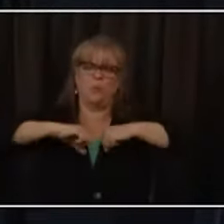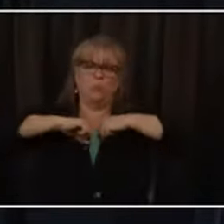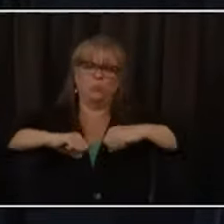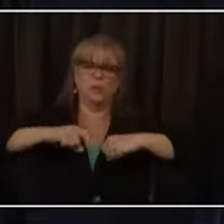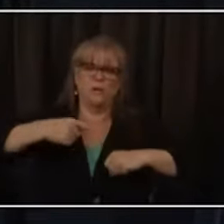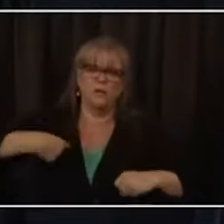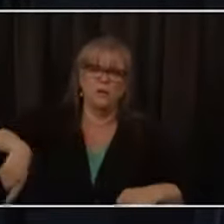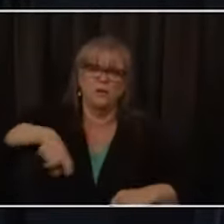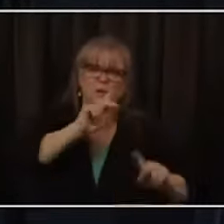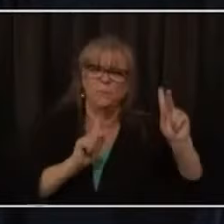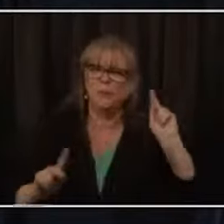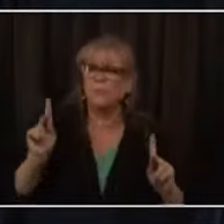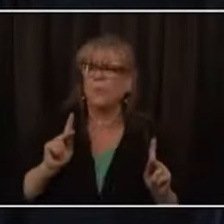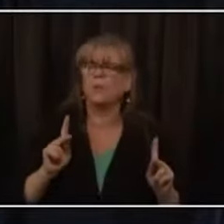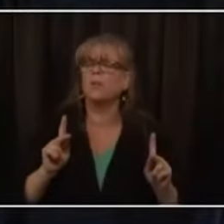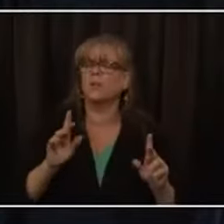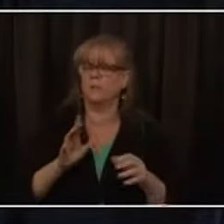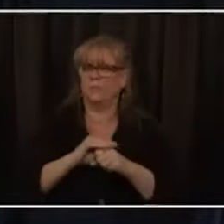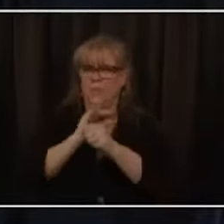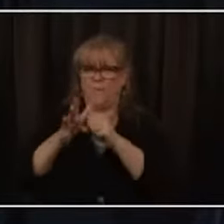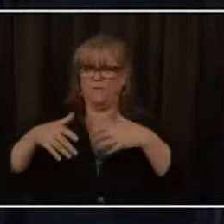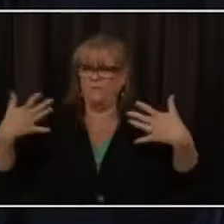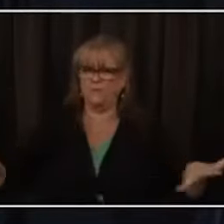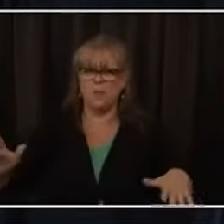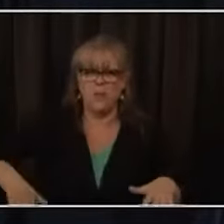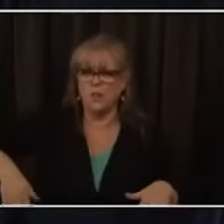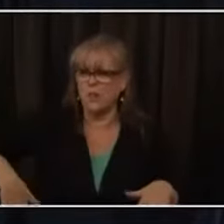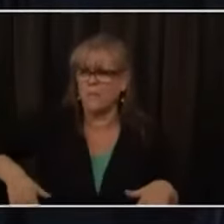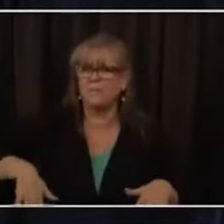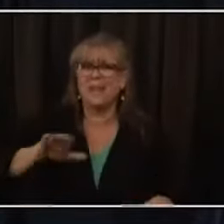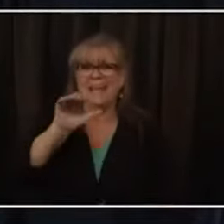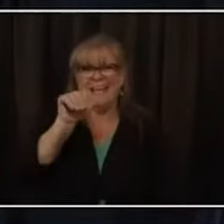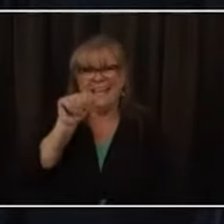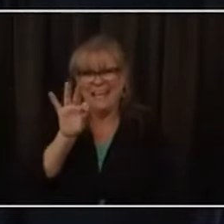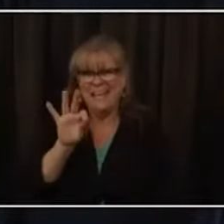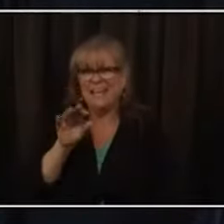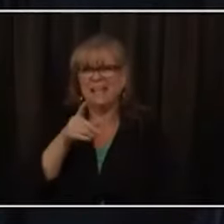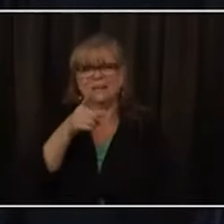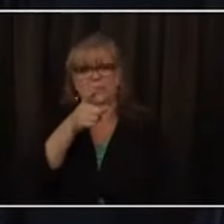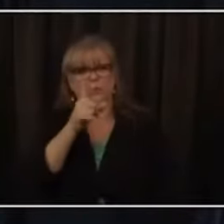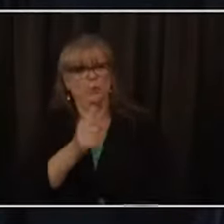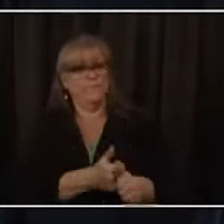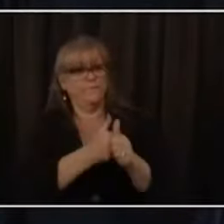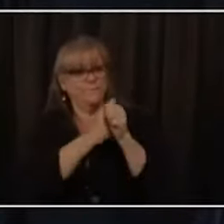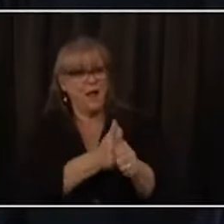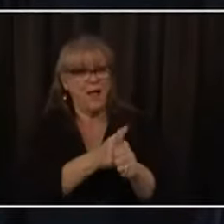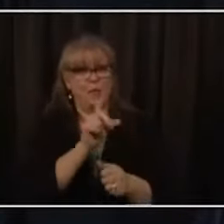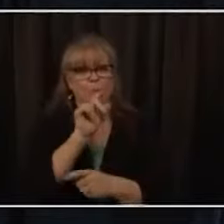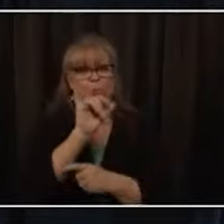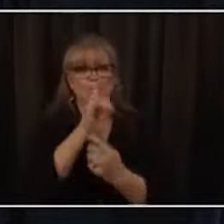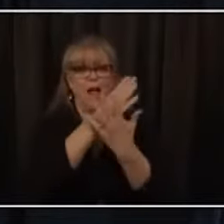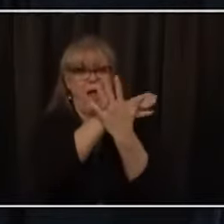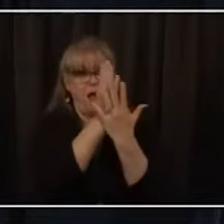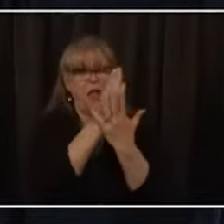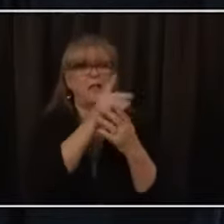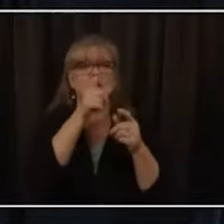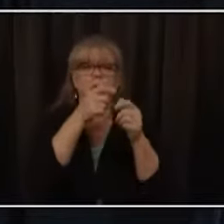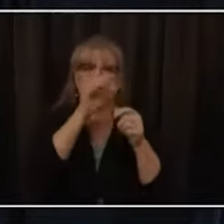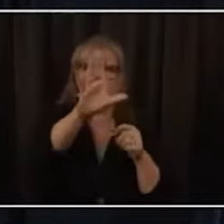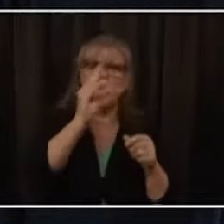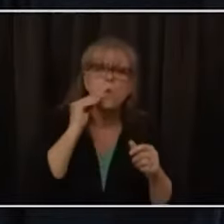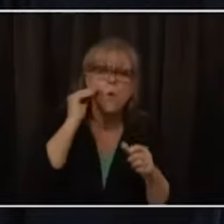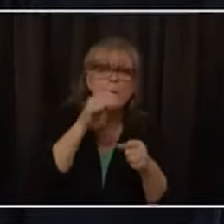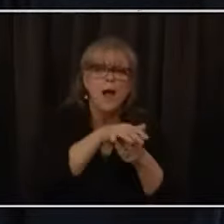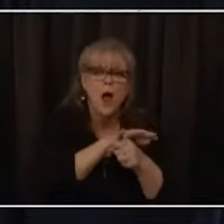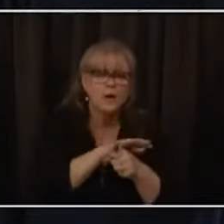some requirements in your area of the dial system works for your community, local officials should opt to do what works best to